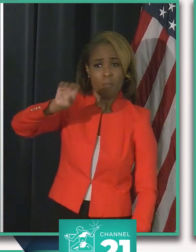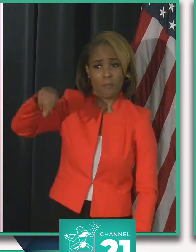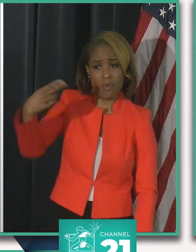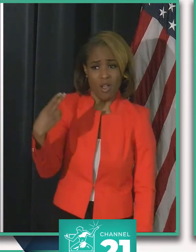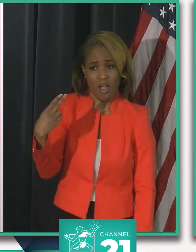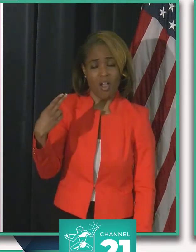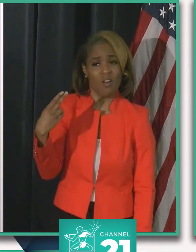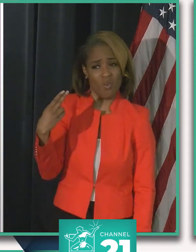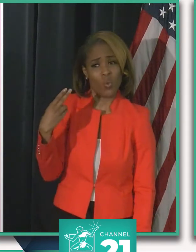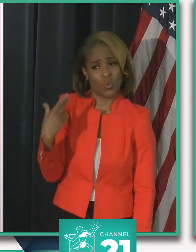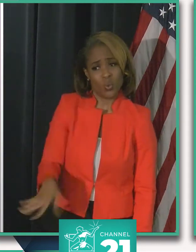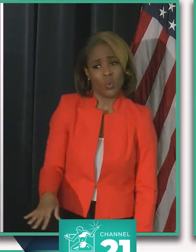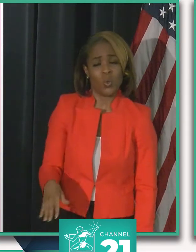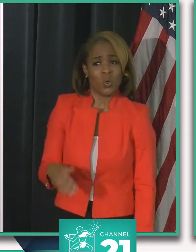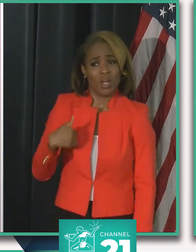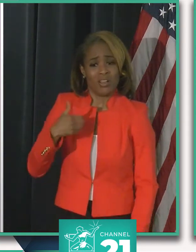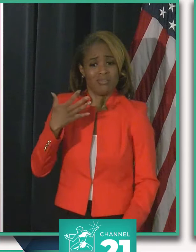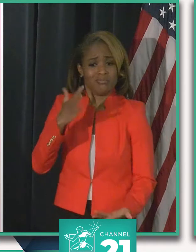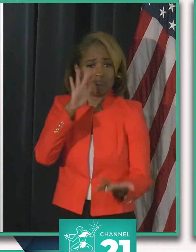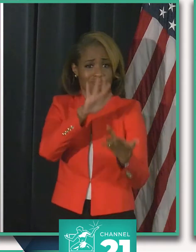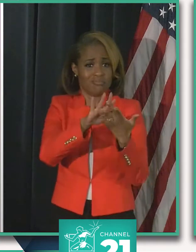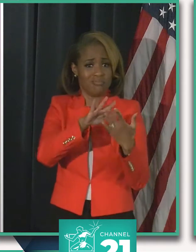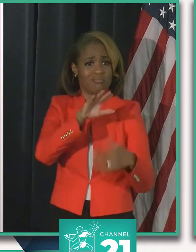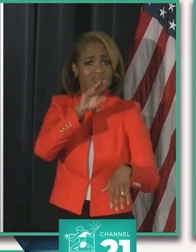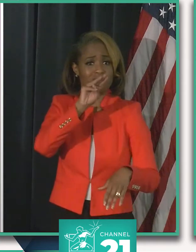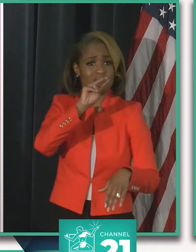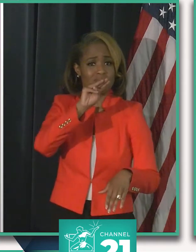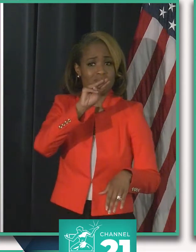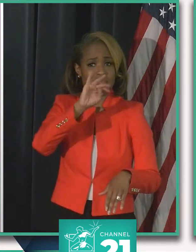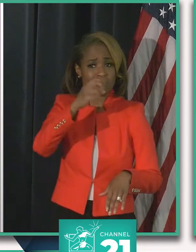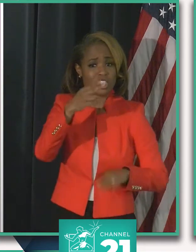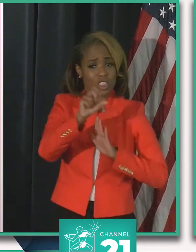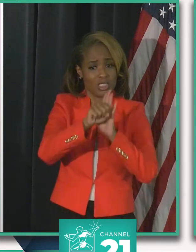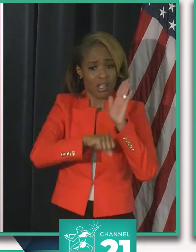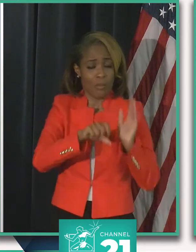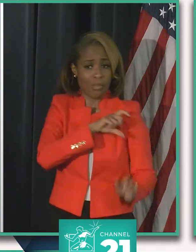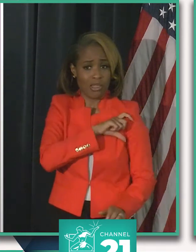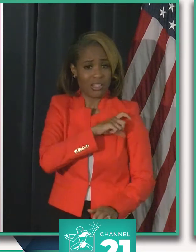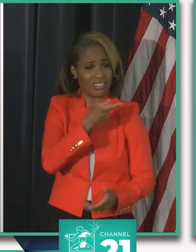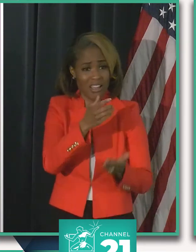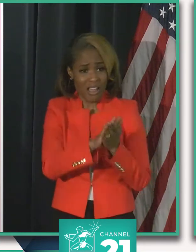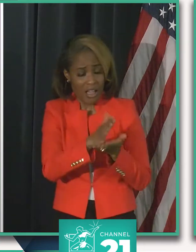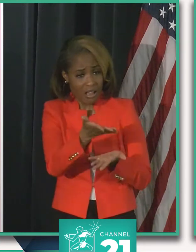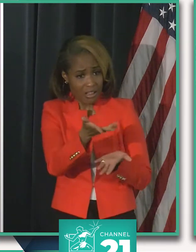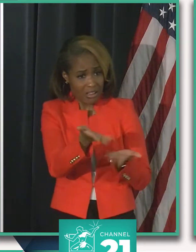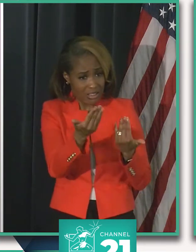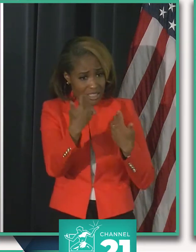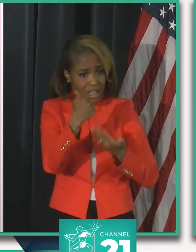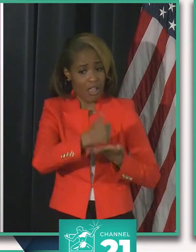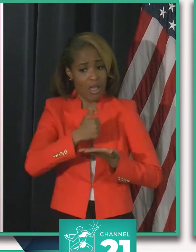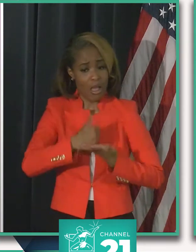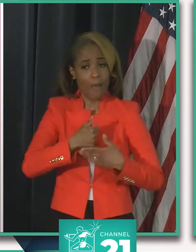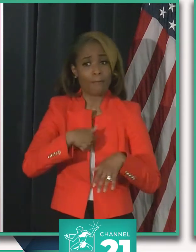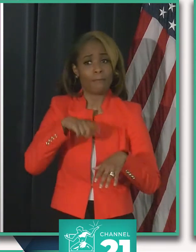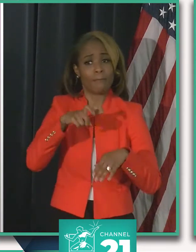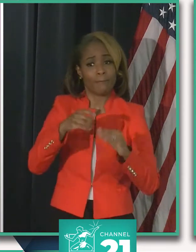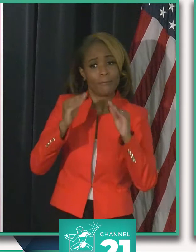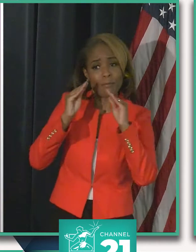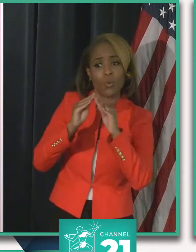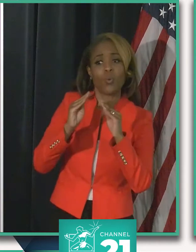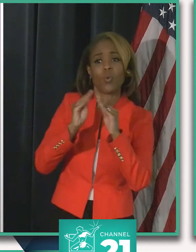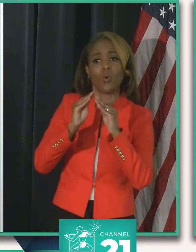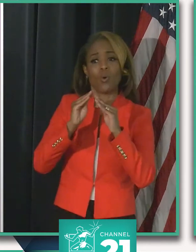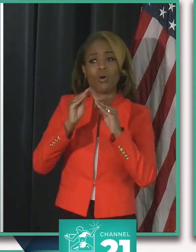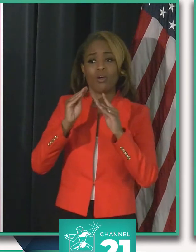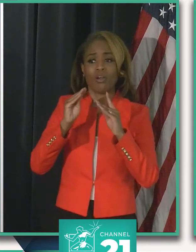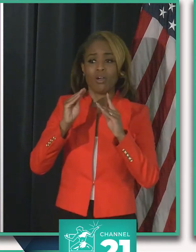reached out to Lieutenant Colonel of the Michigan State Police, and I've asked him, we need your help. We need you to get more